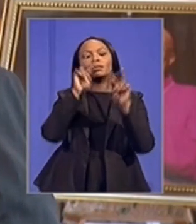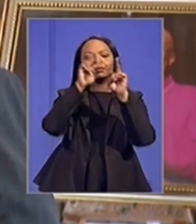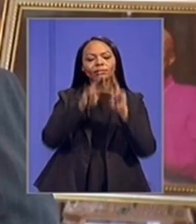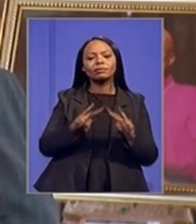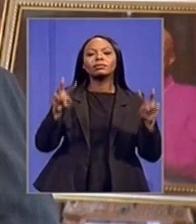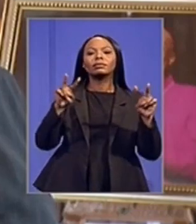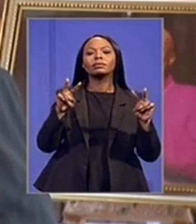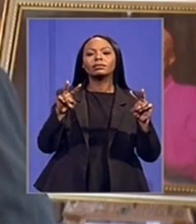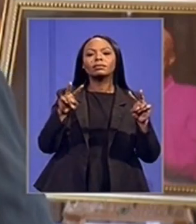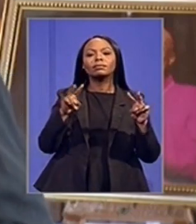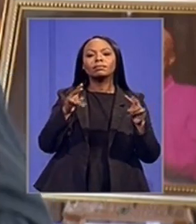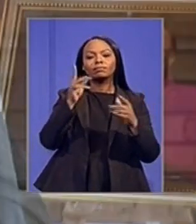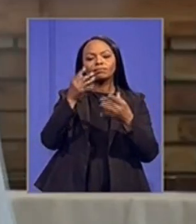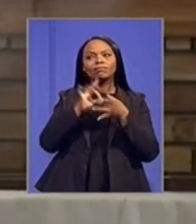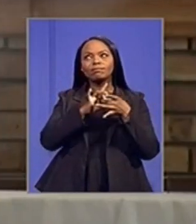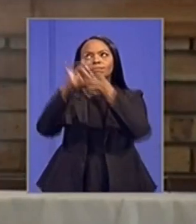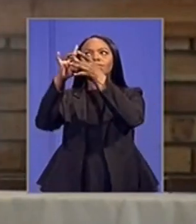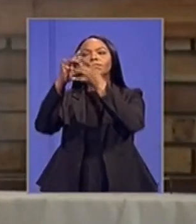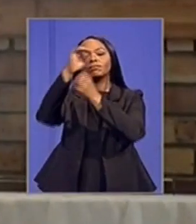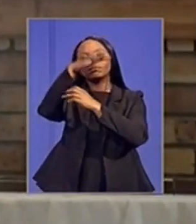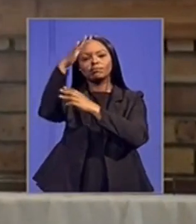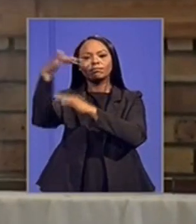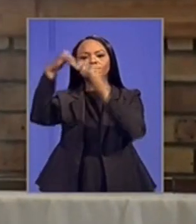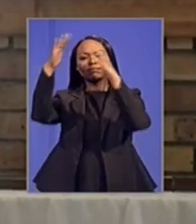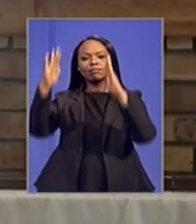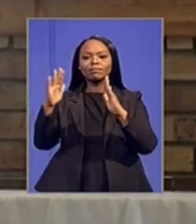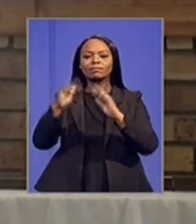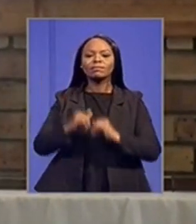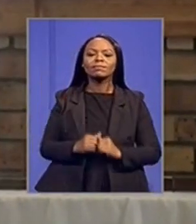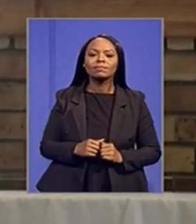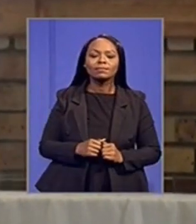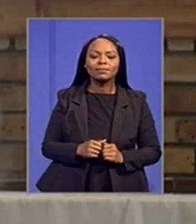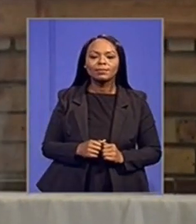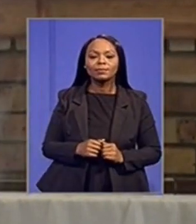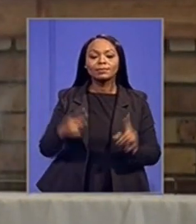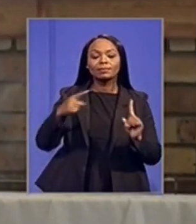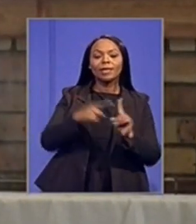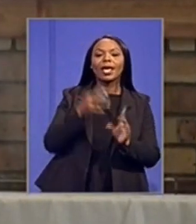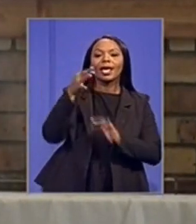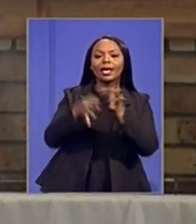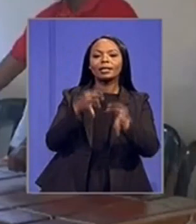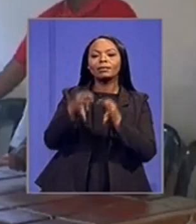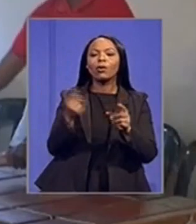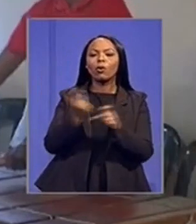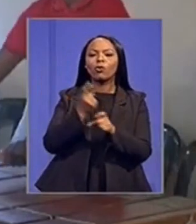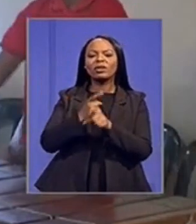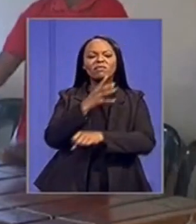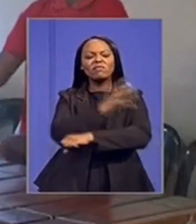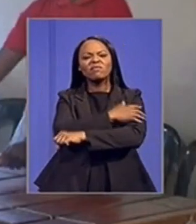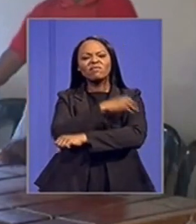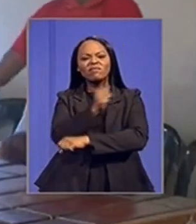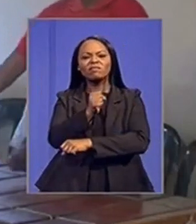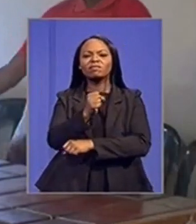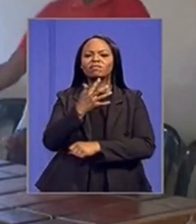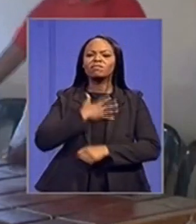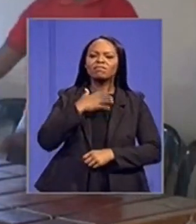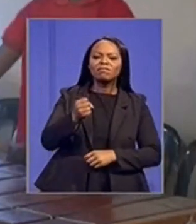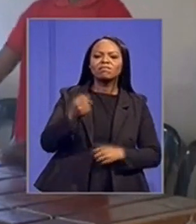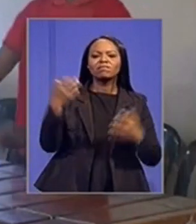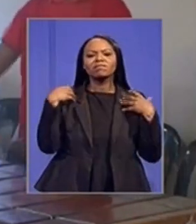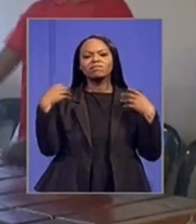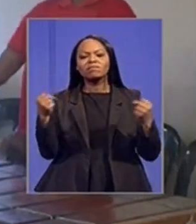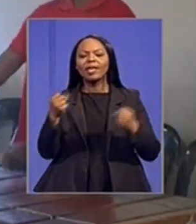Ukazo, Ulfisi. Archbishop Tutu o hlalositse hape e le motho ya neng a le sebete mme a bua phatlantshotho